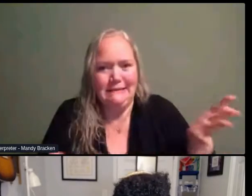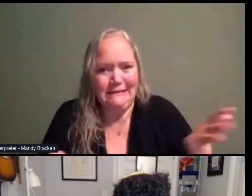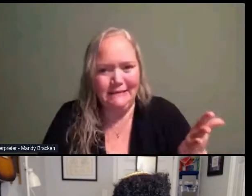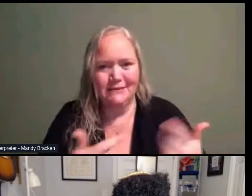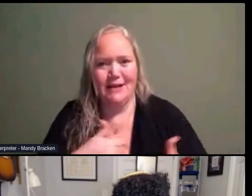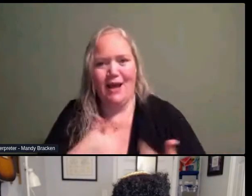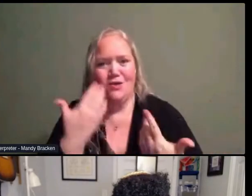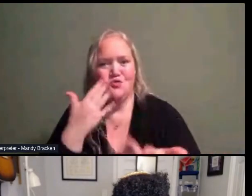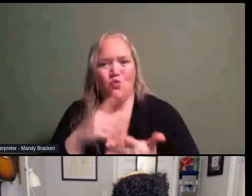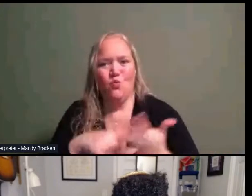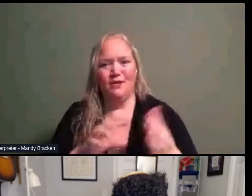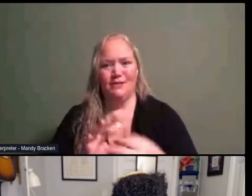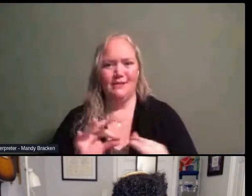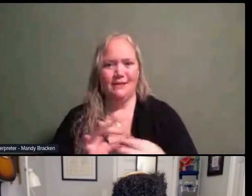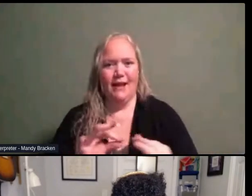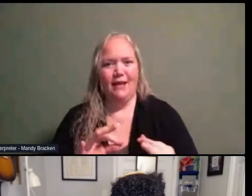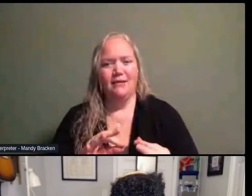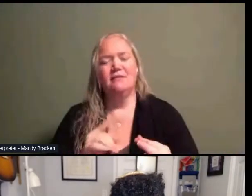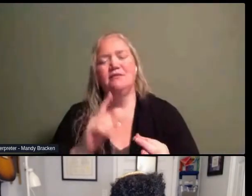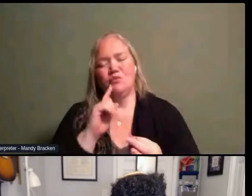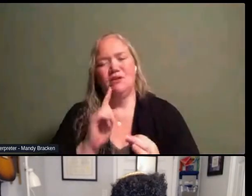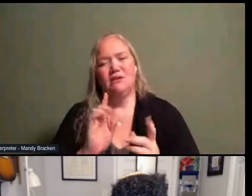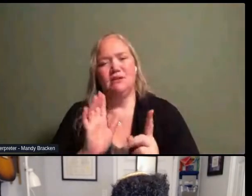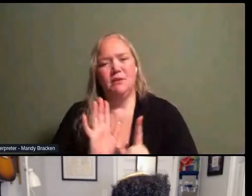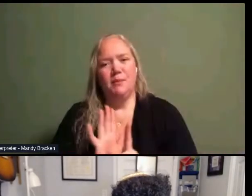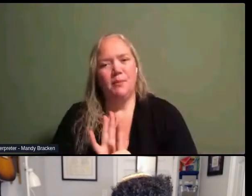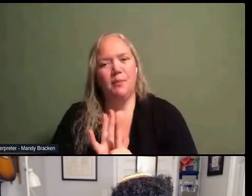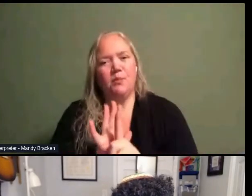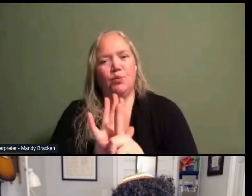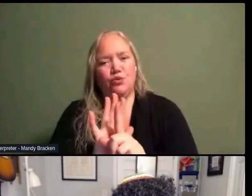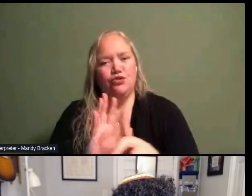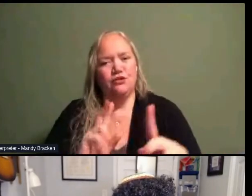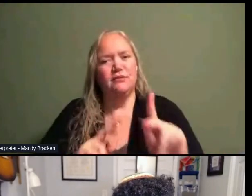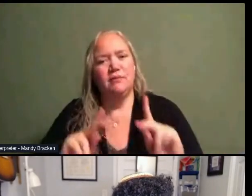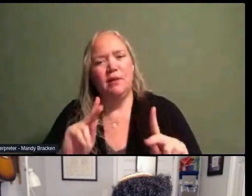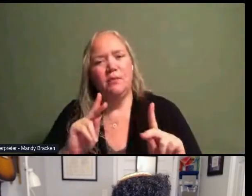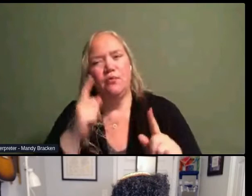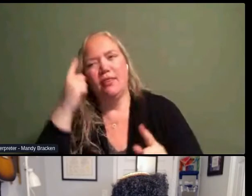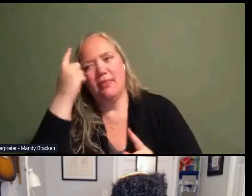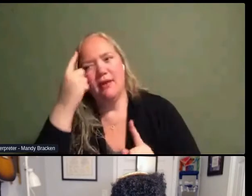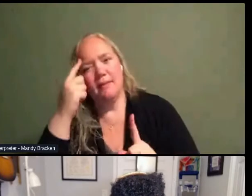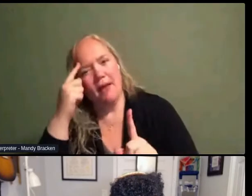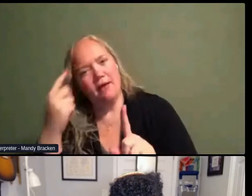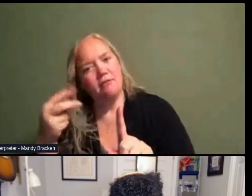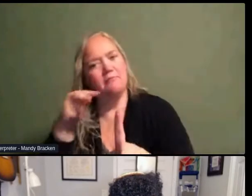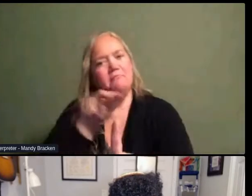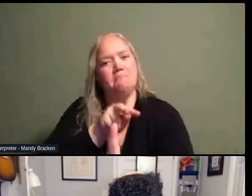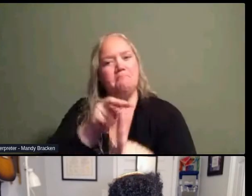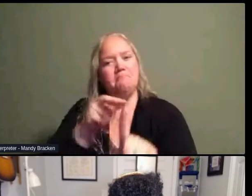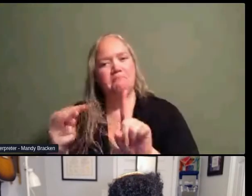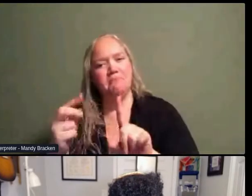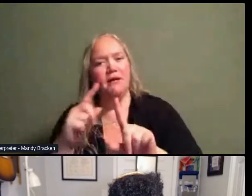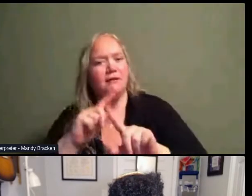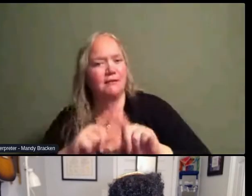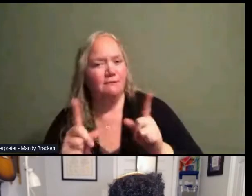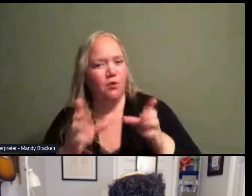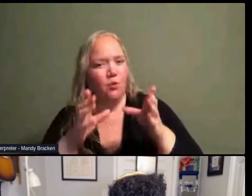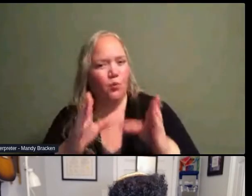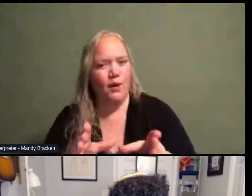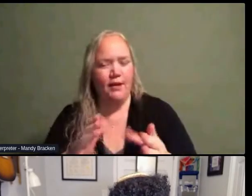people to think differently and critically, and to have those important conversations with their own